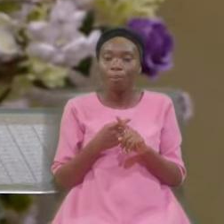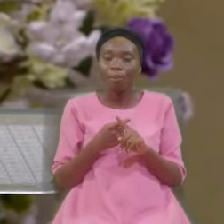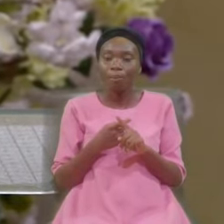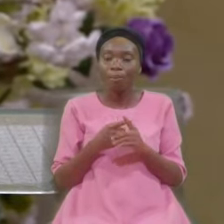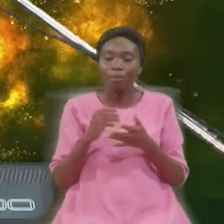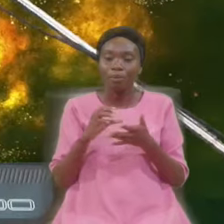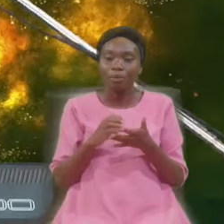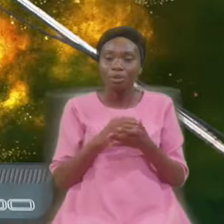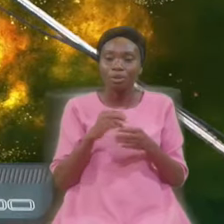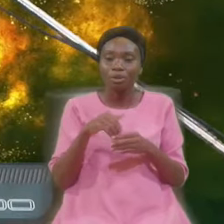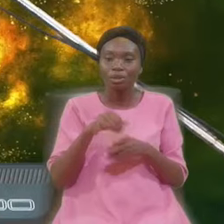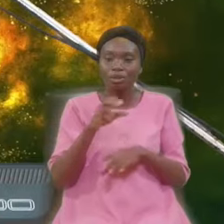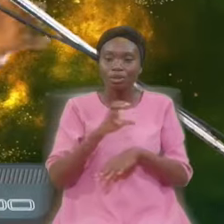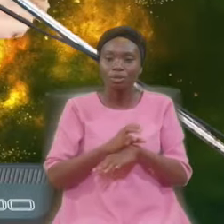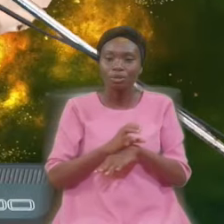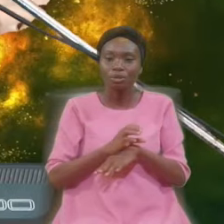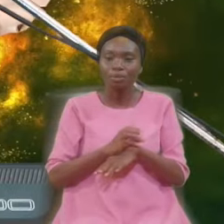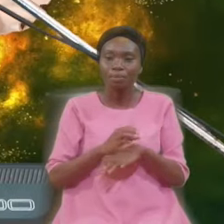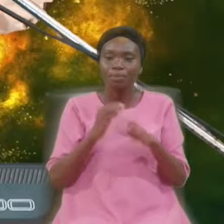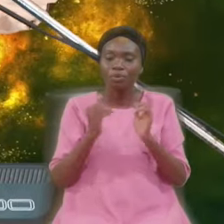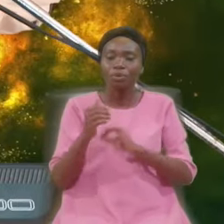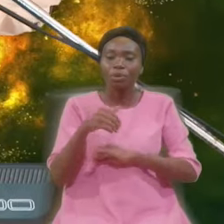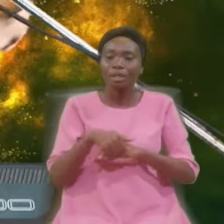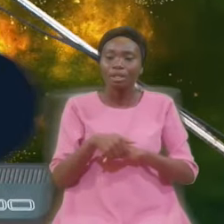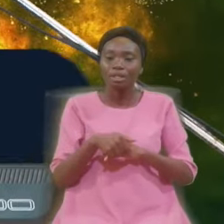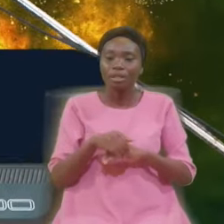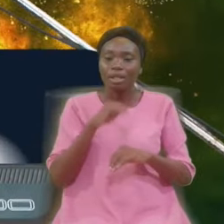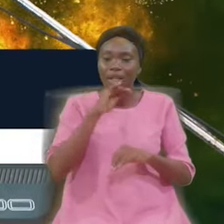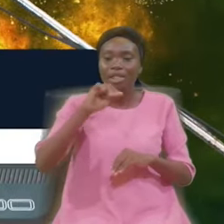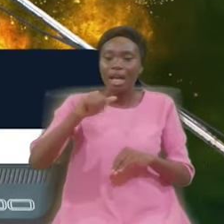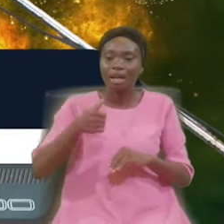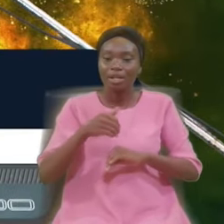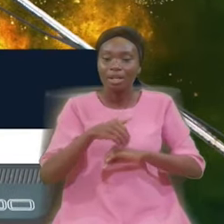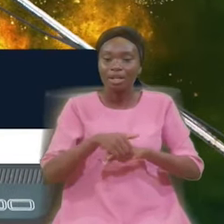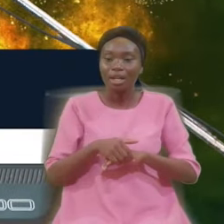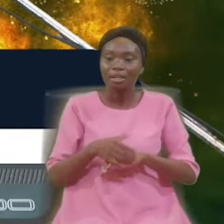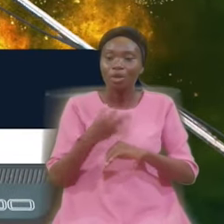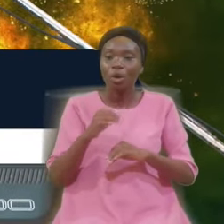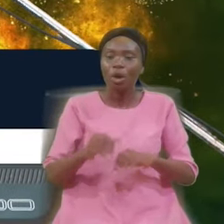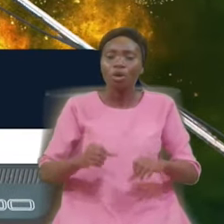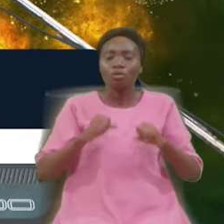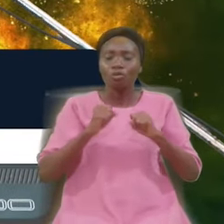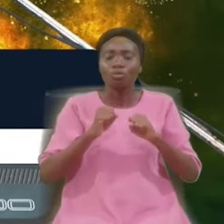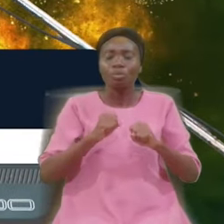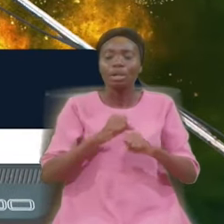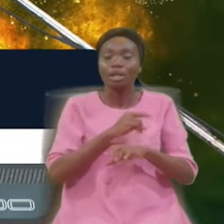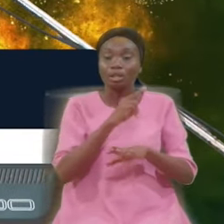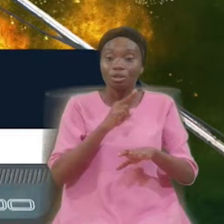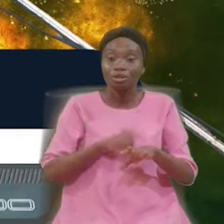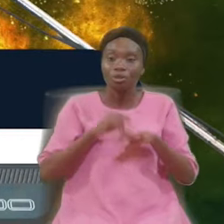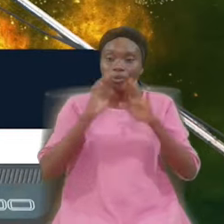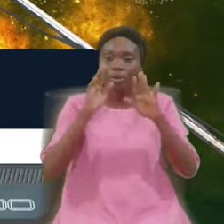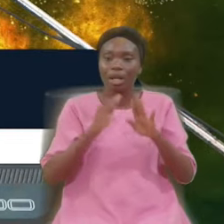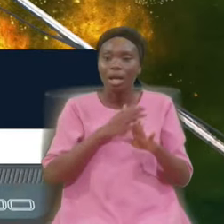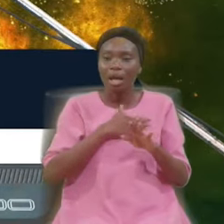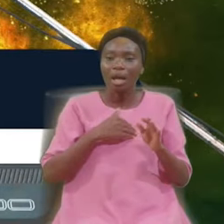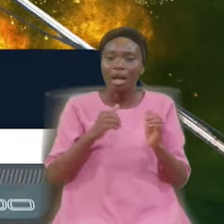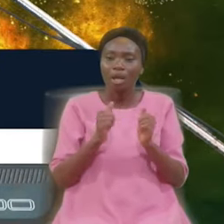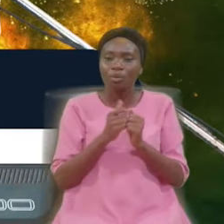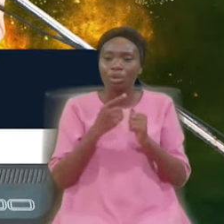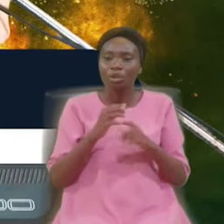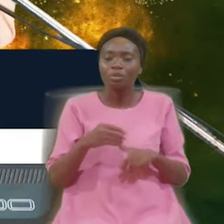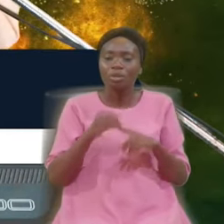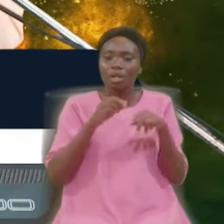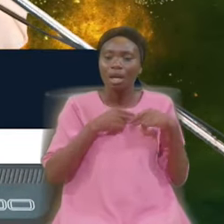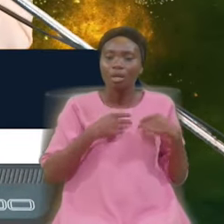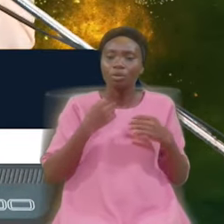musicians in the church. Tonight is another night of supernatural wonders. And with a special heart of